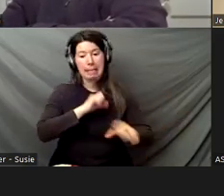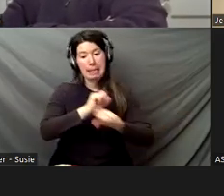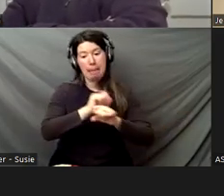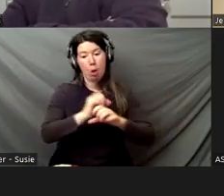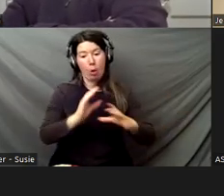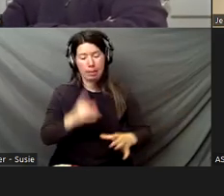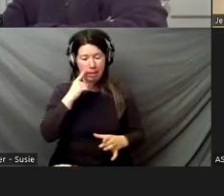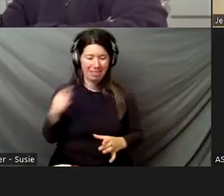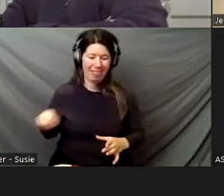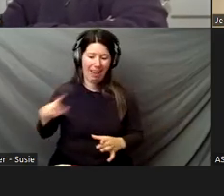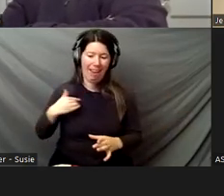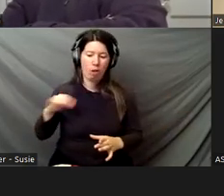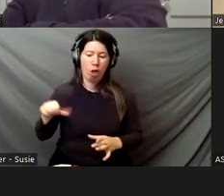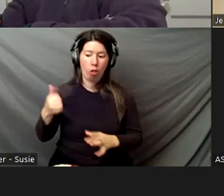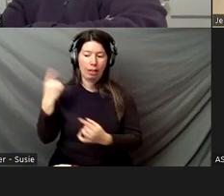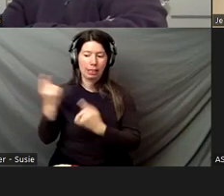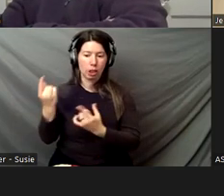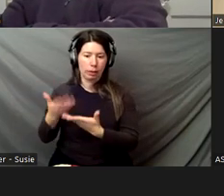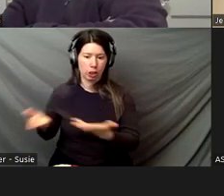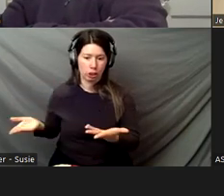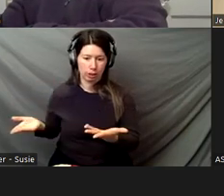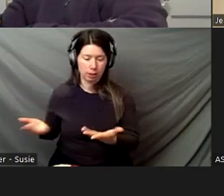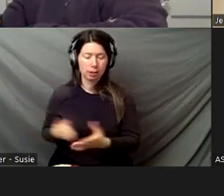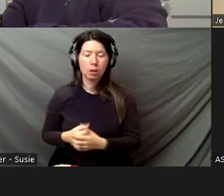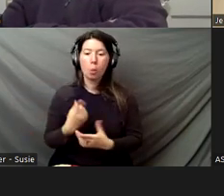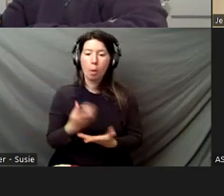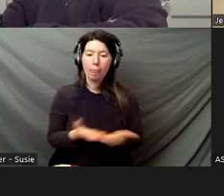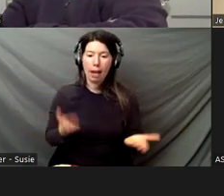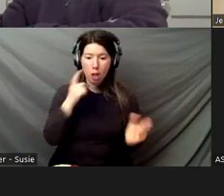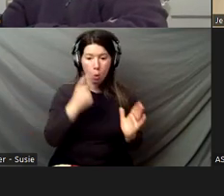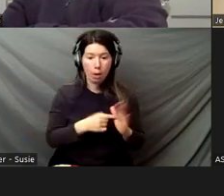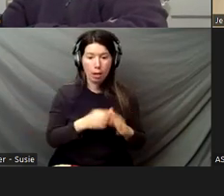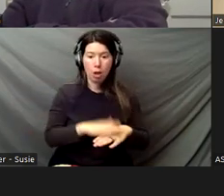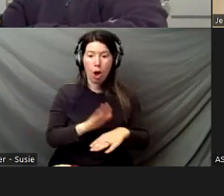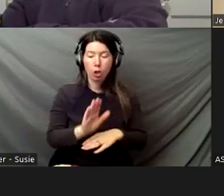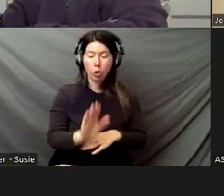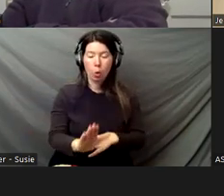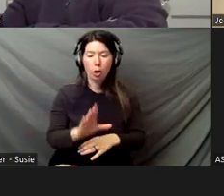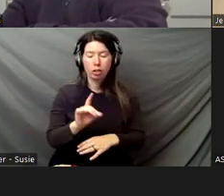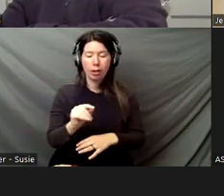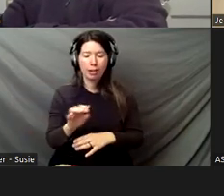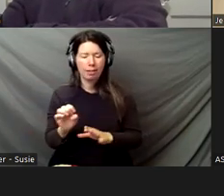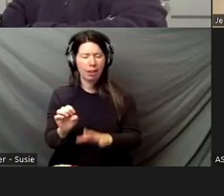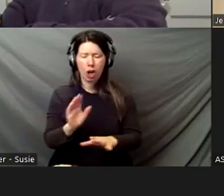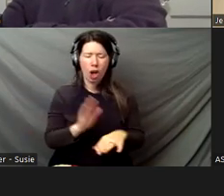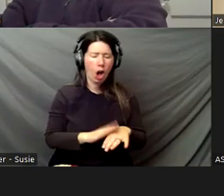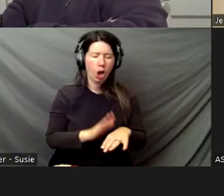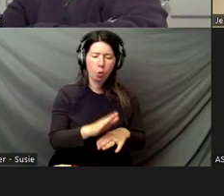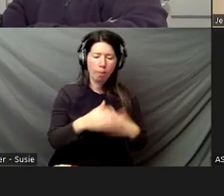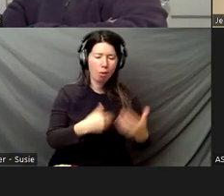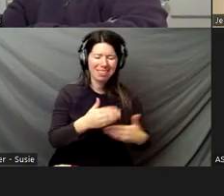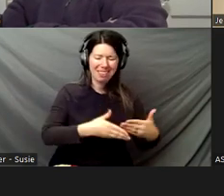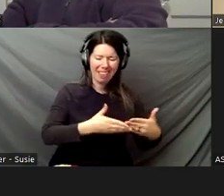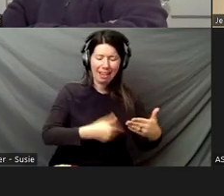other considerations. One thing I noticed on your directive, or on your process at the end, it says the chief